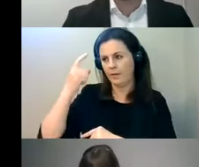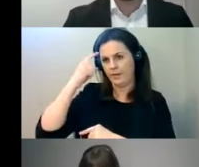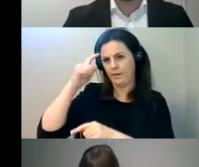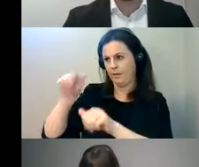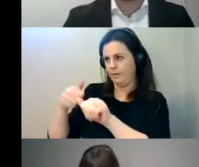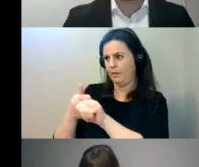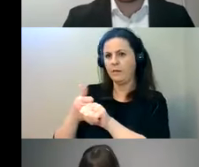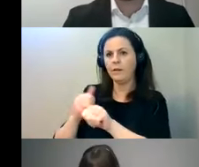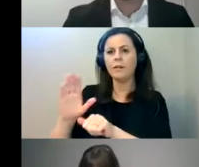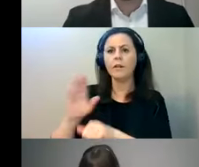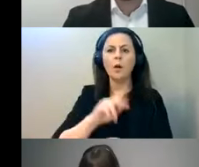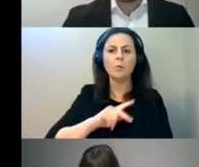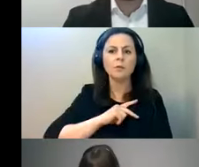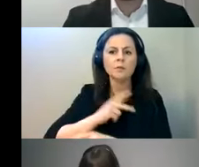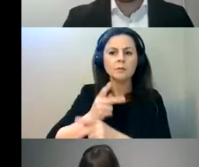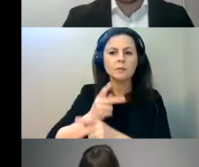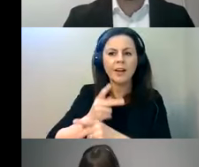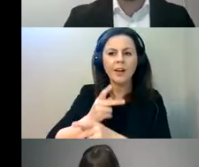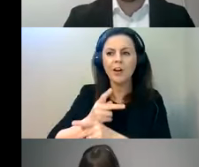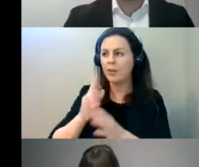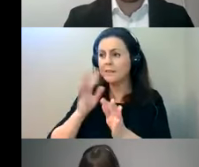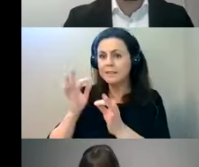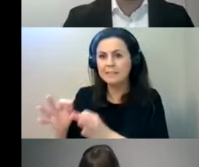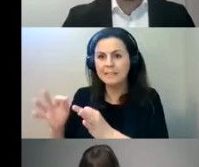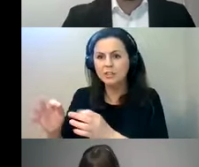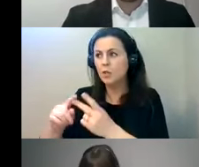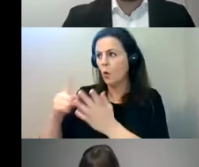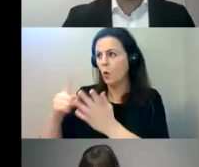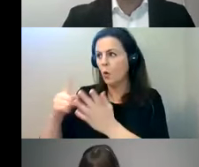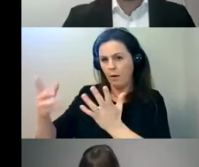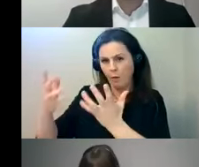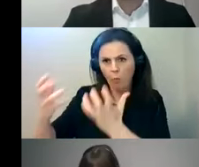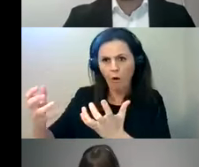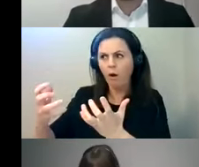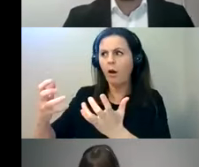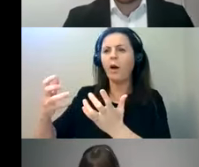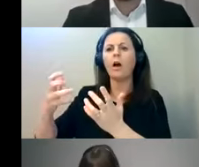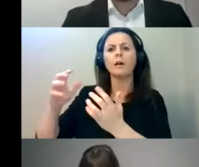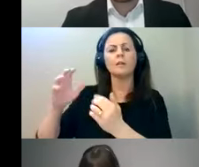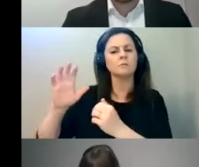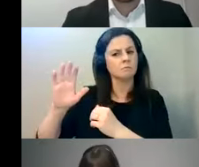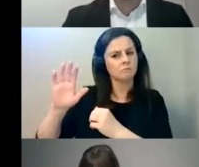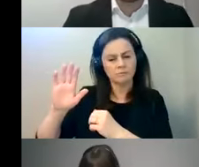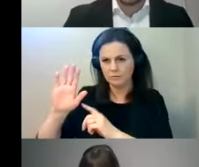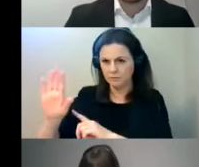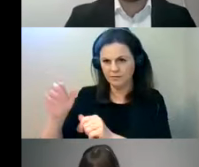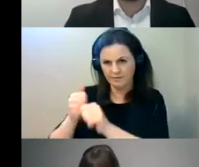and the personal care circumstance of the grantor in mind. And if the power of attorney for property who's